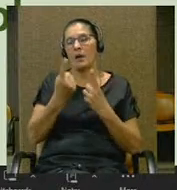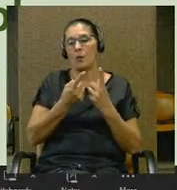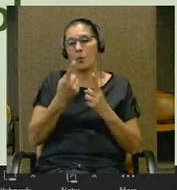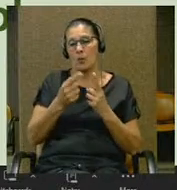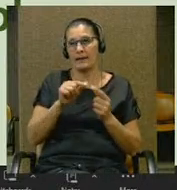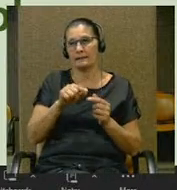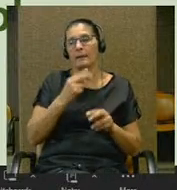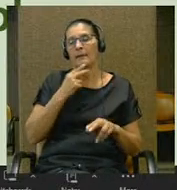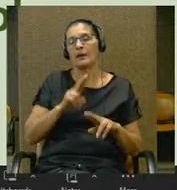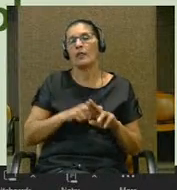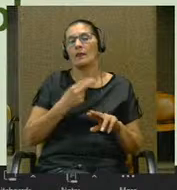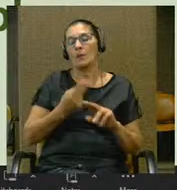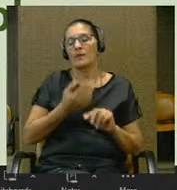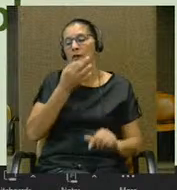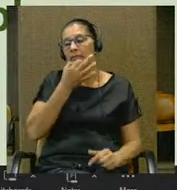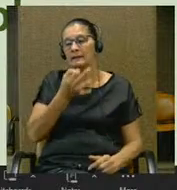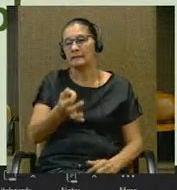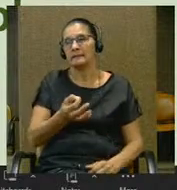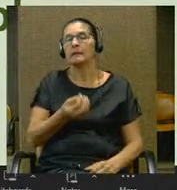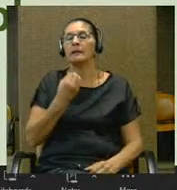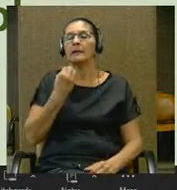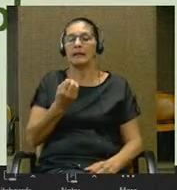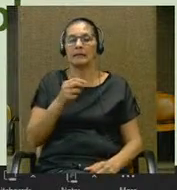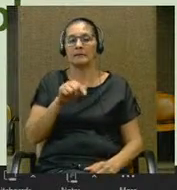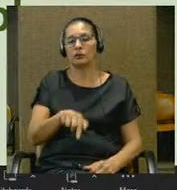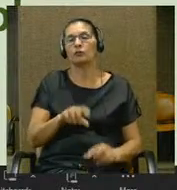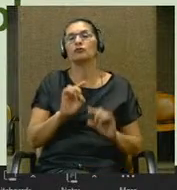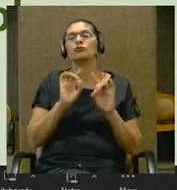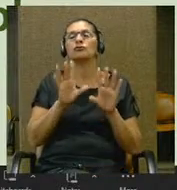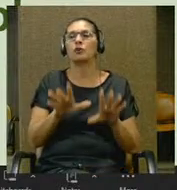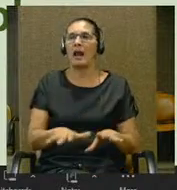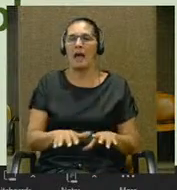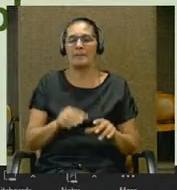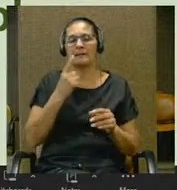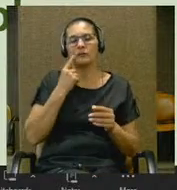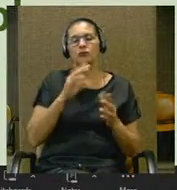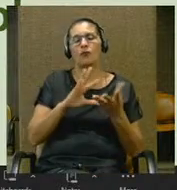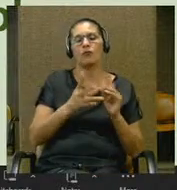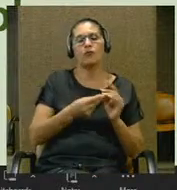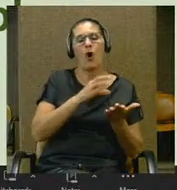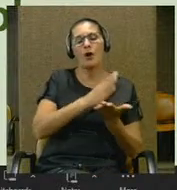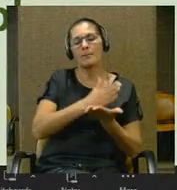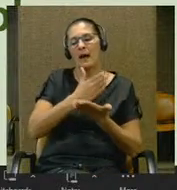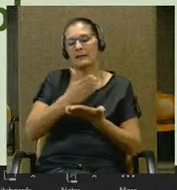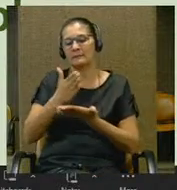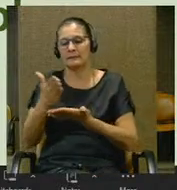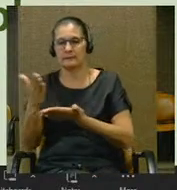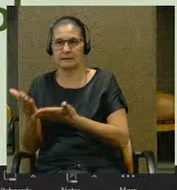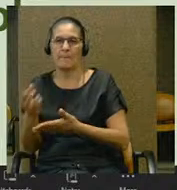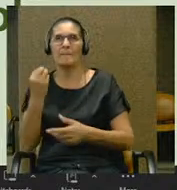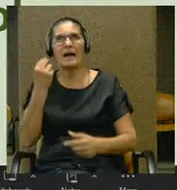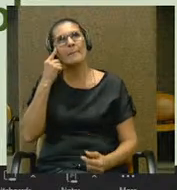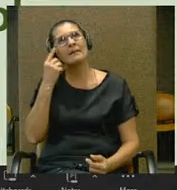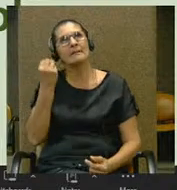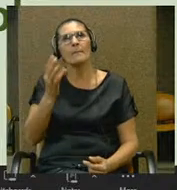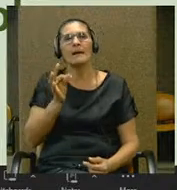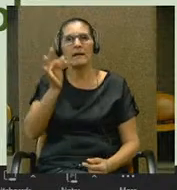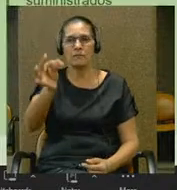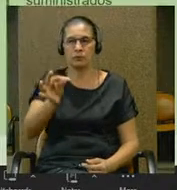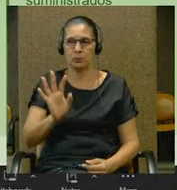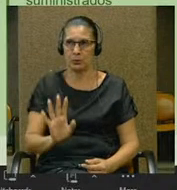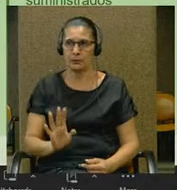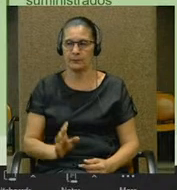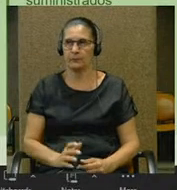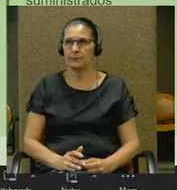some options, but again, I must say that this is simply hypothetical scenarios for the